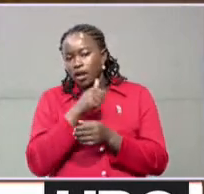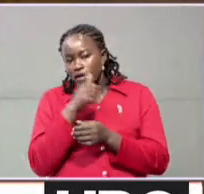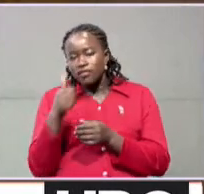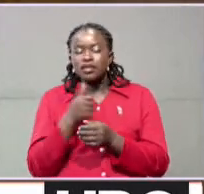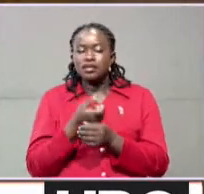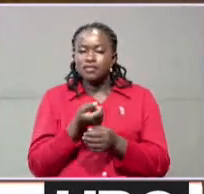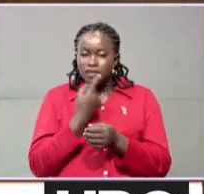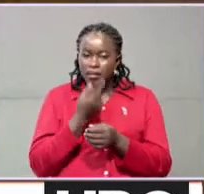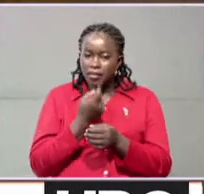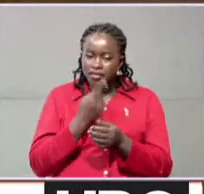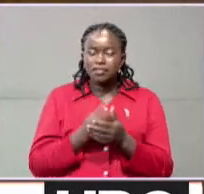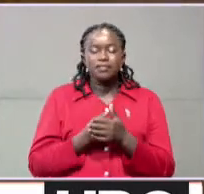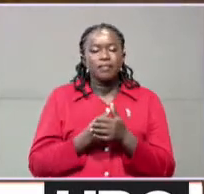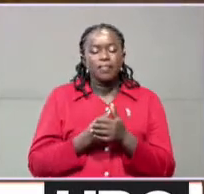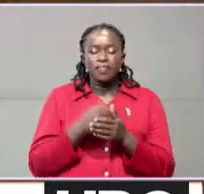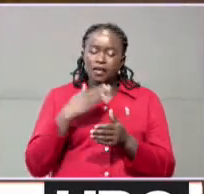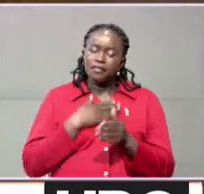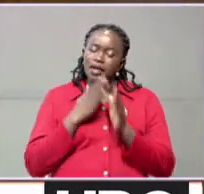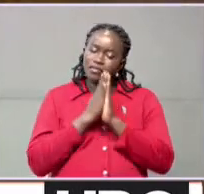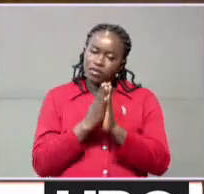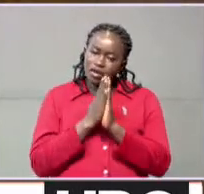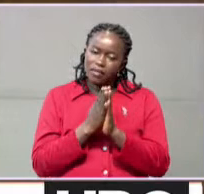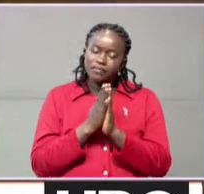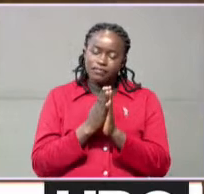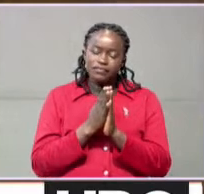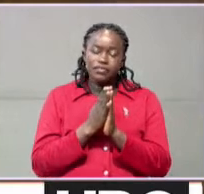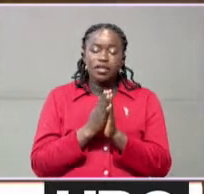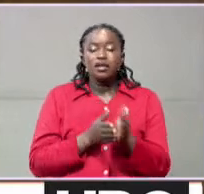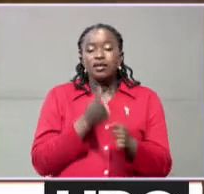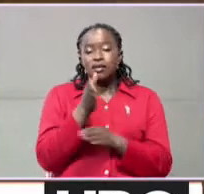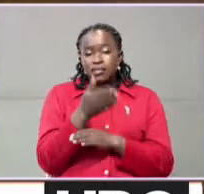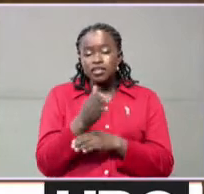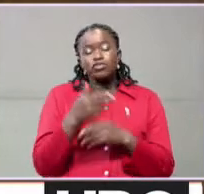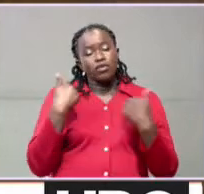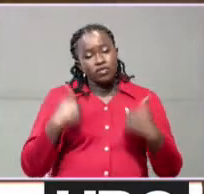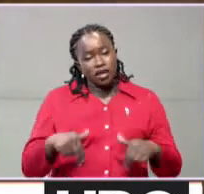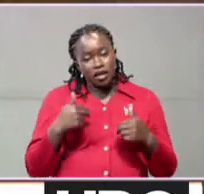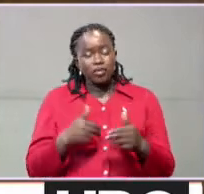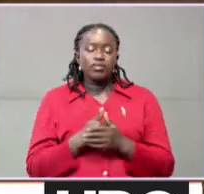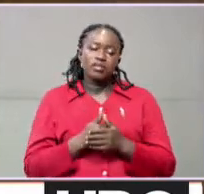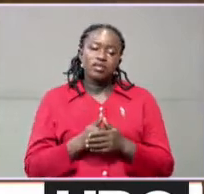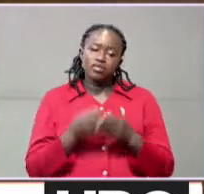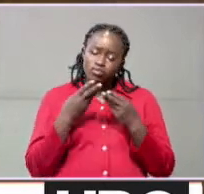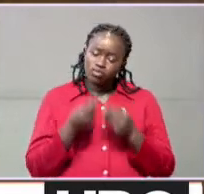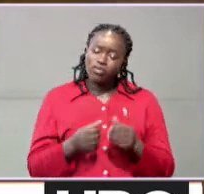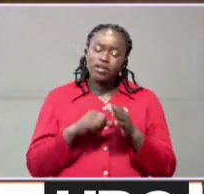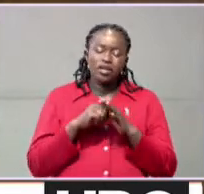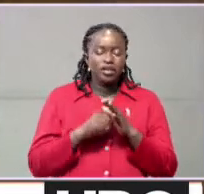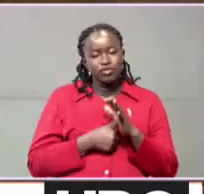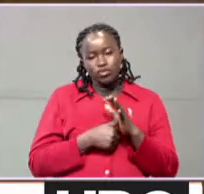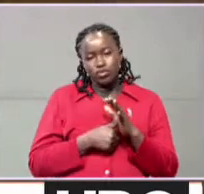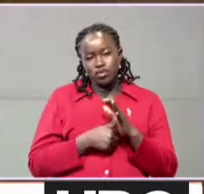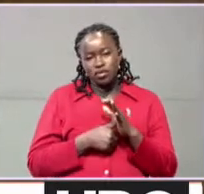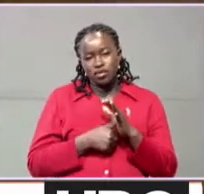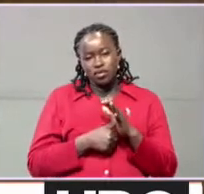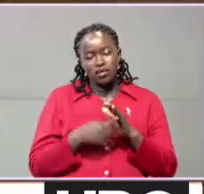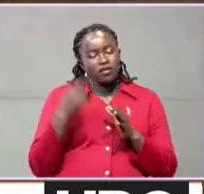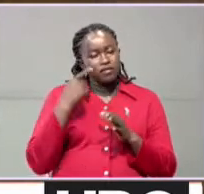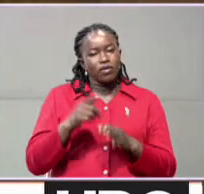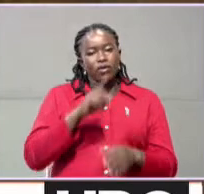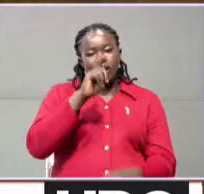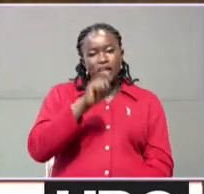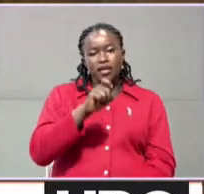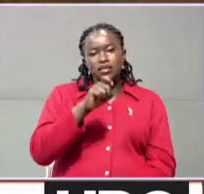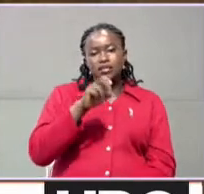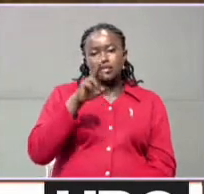prayers are one for business professors to really remedy the issue of uh the x-ray at